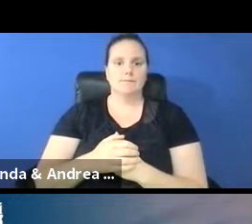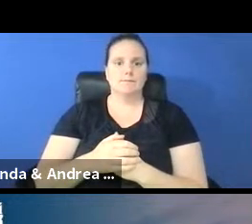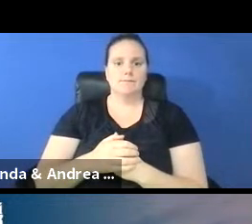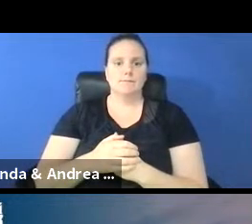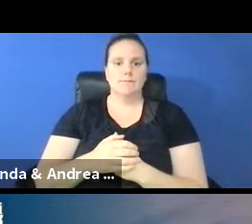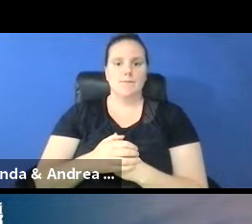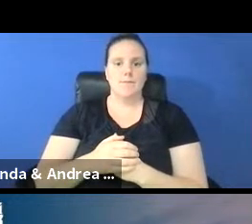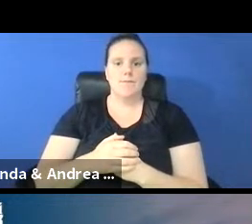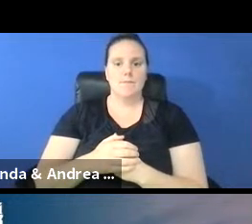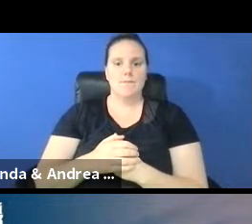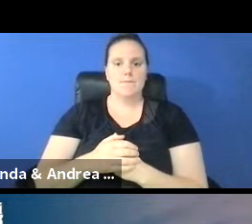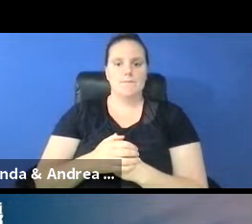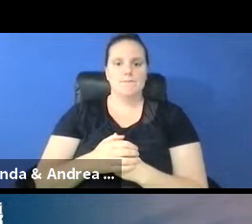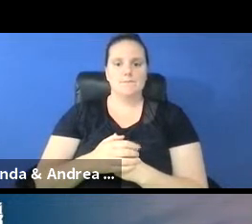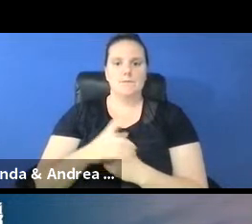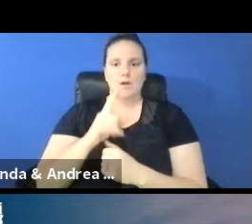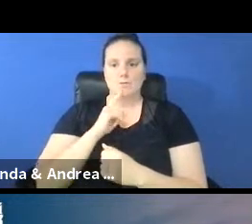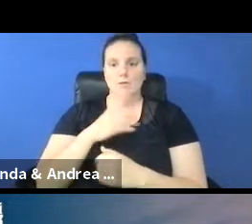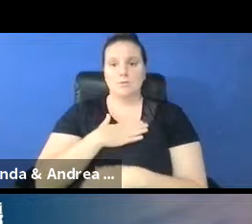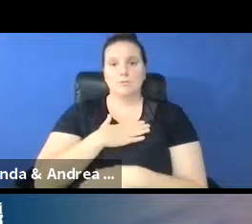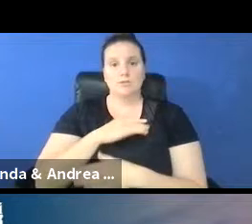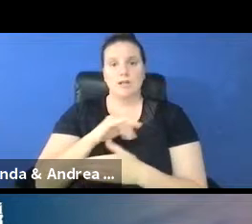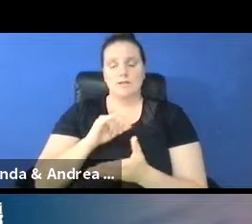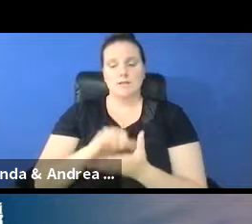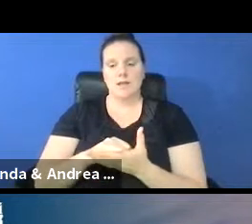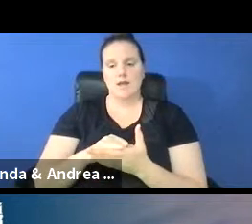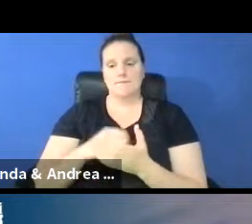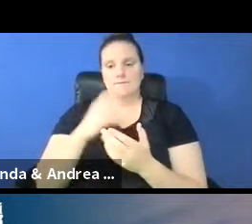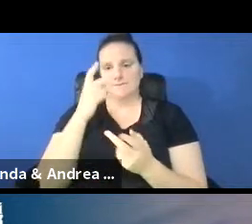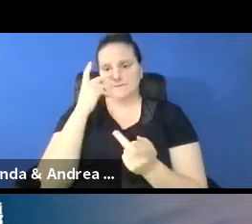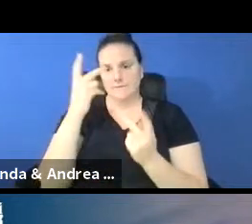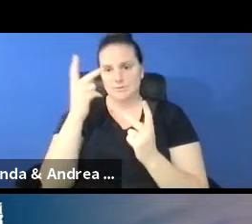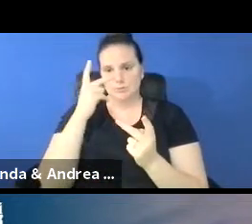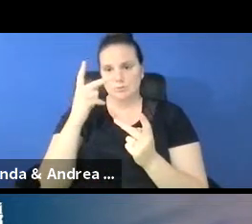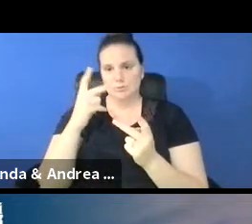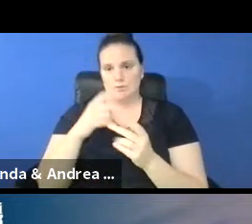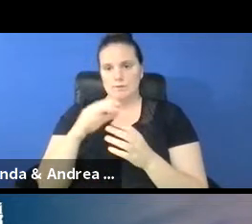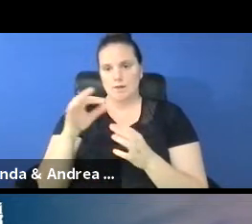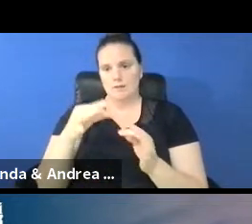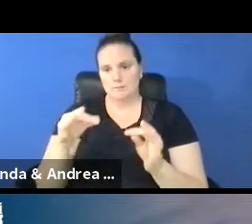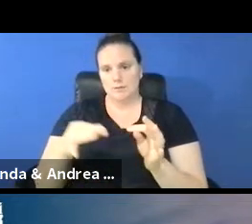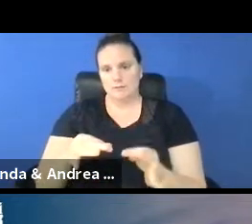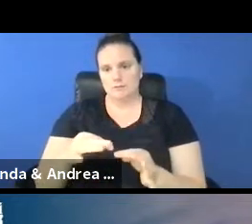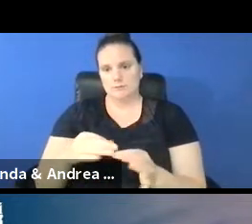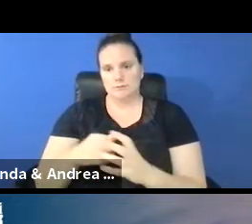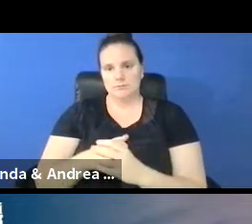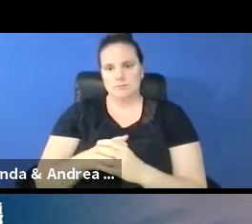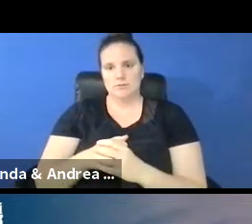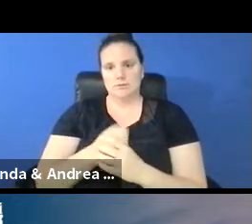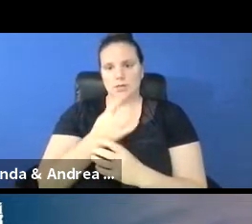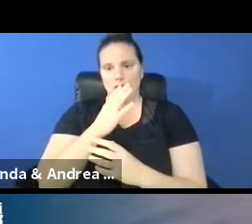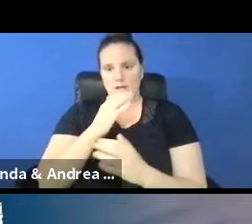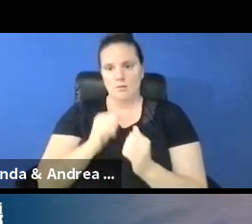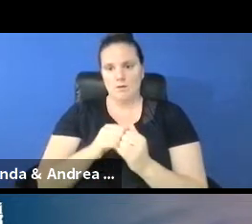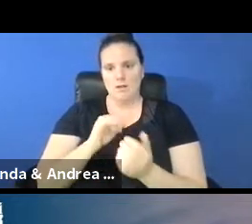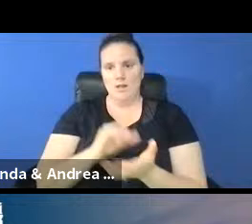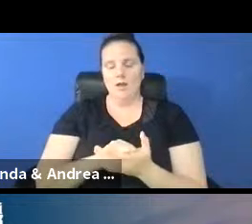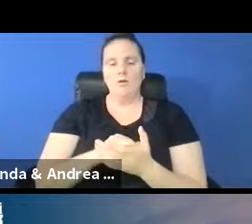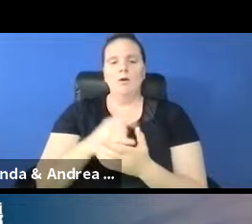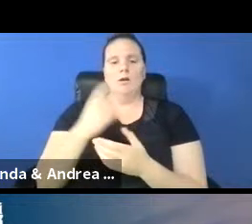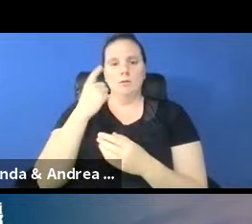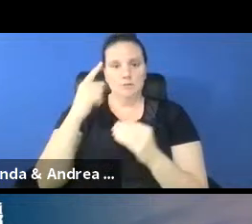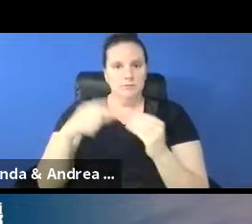Great. I really appreciate having a visual and an explanation being talked through it as we think about the